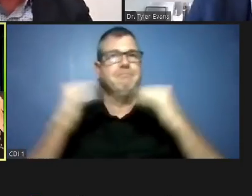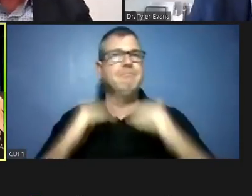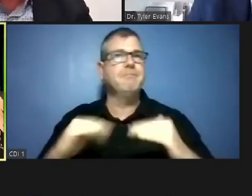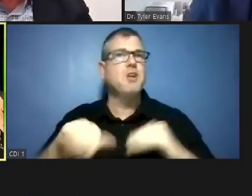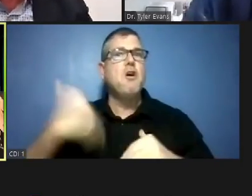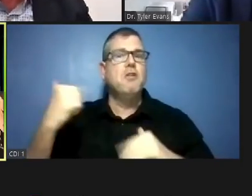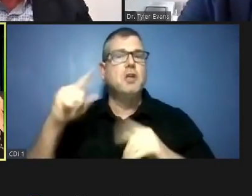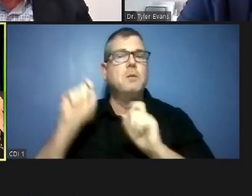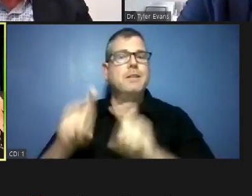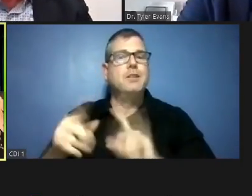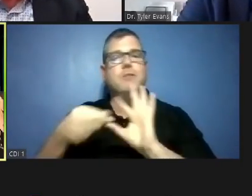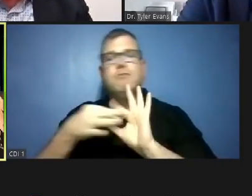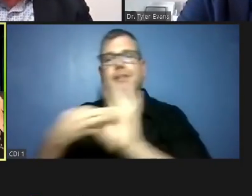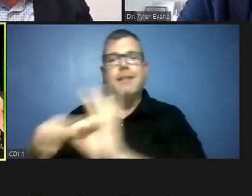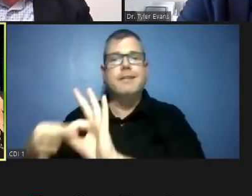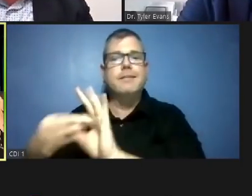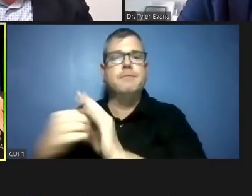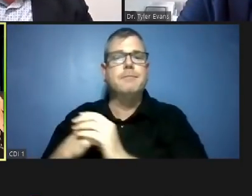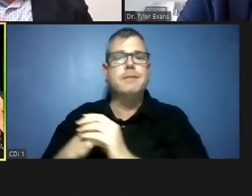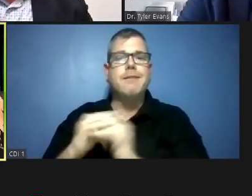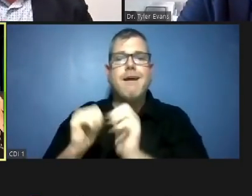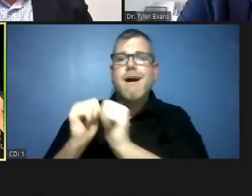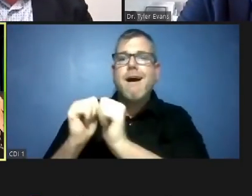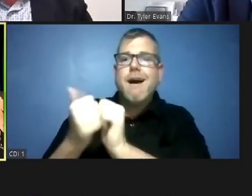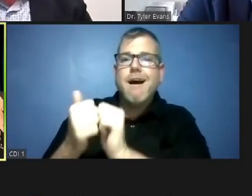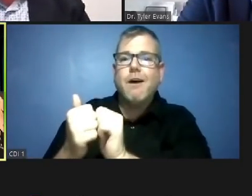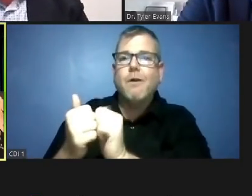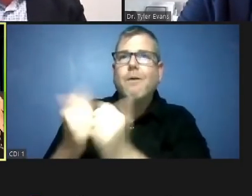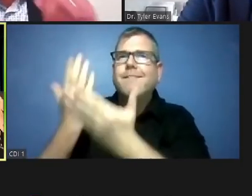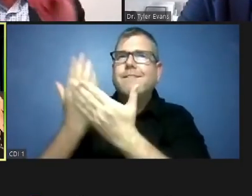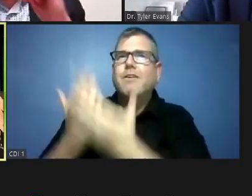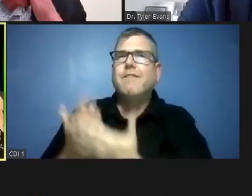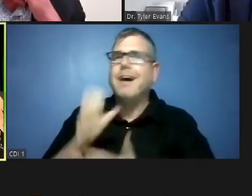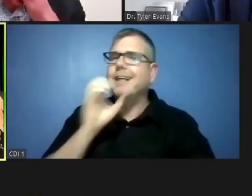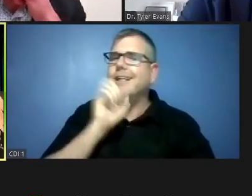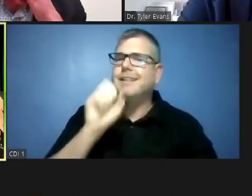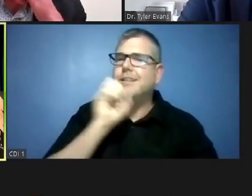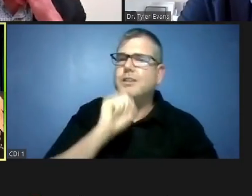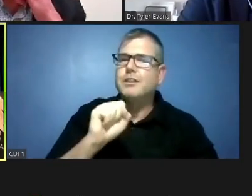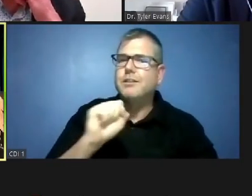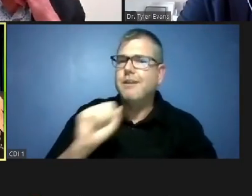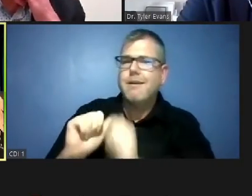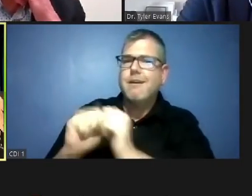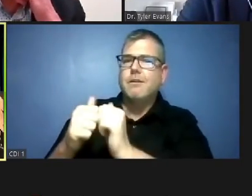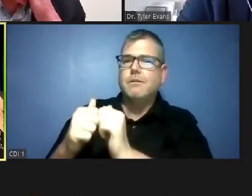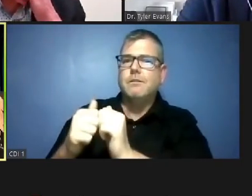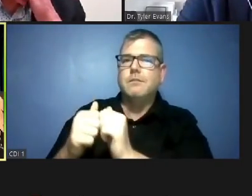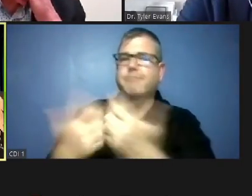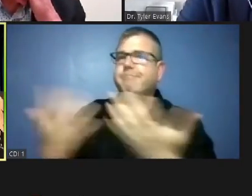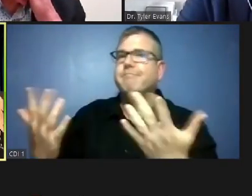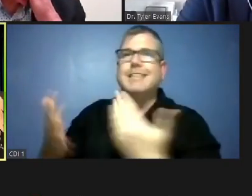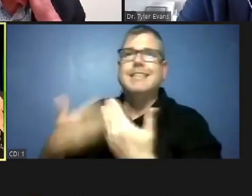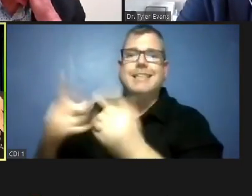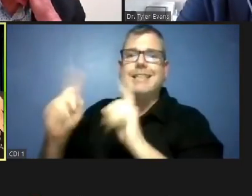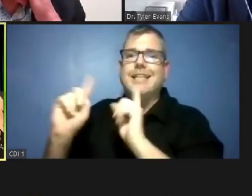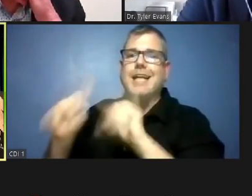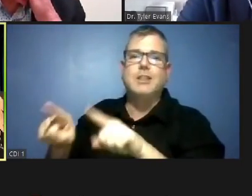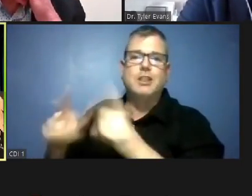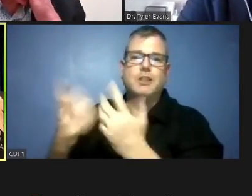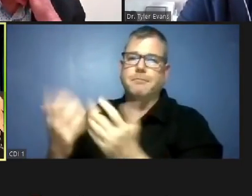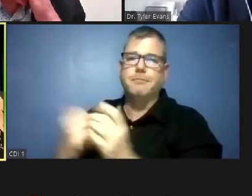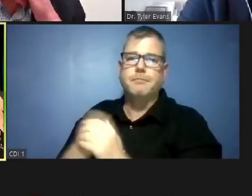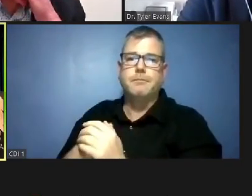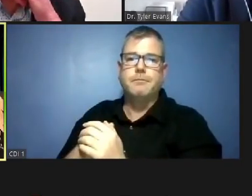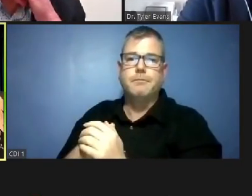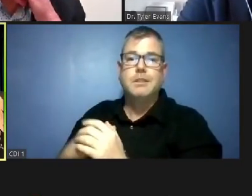of age and residency, and I actually have the answer for that one. When you go to a Marin Public Health site, as well as some other sites as